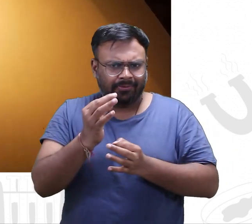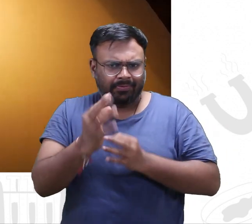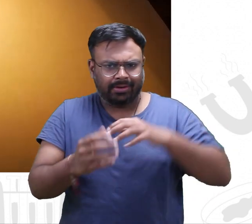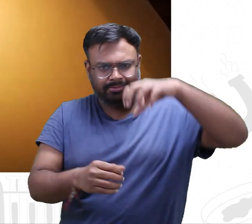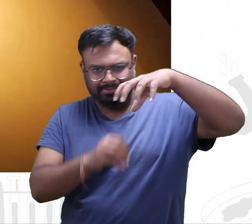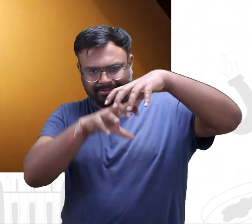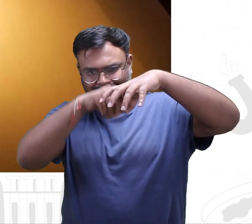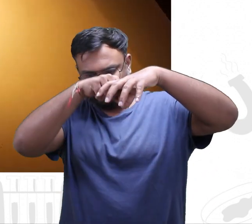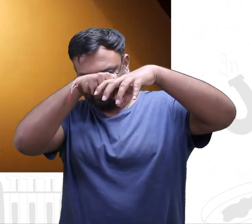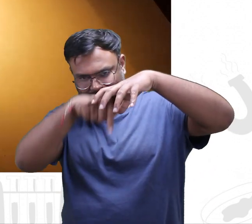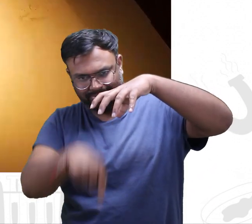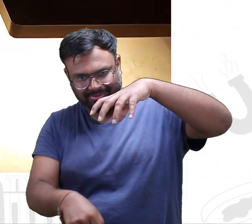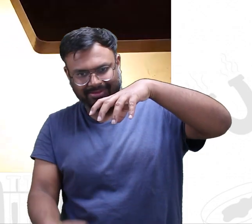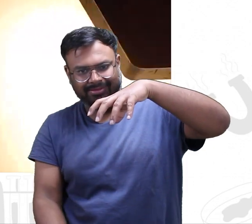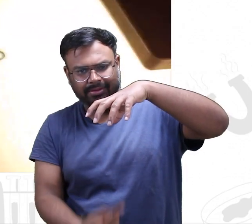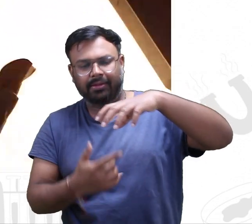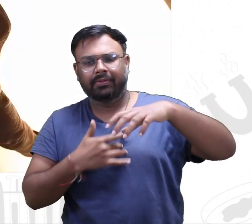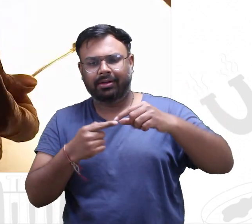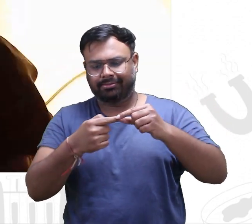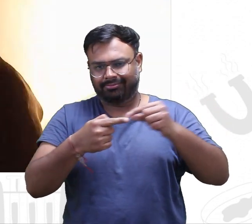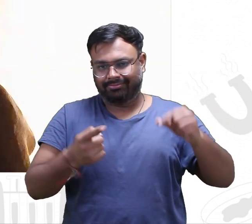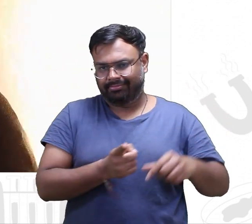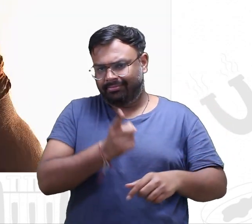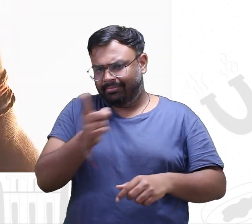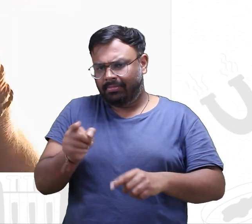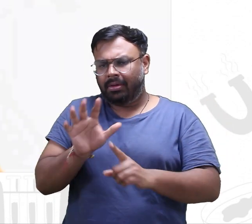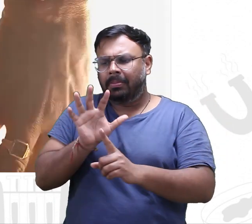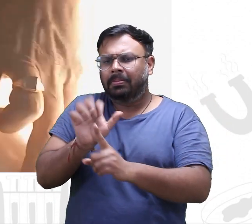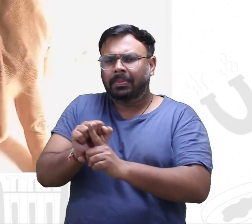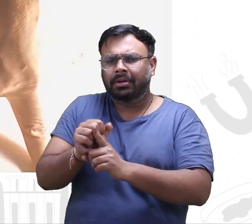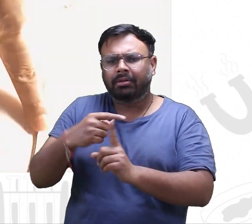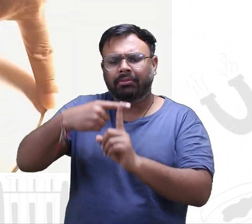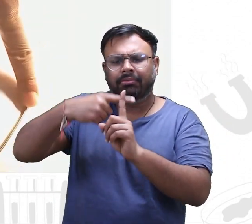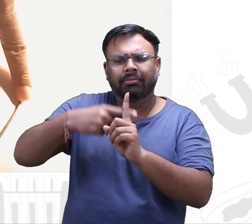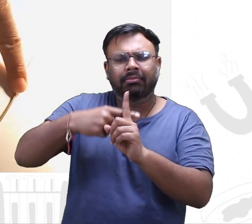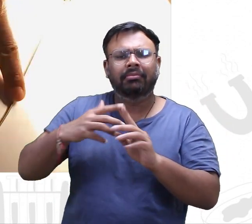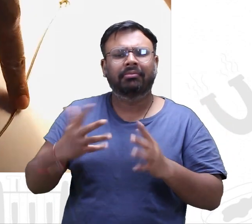bulb, we put the sensor of the thermocouple below the halogen bulb.